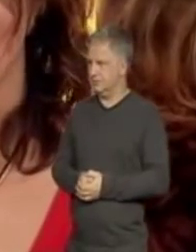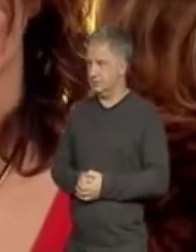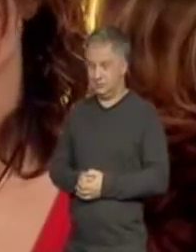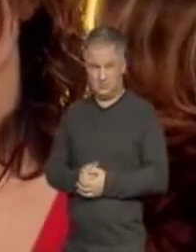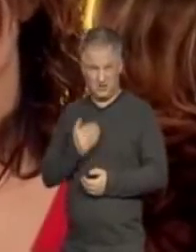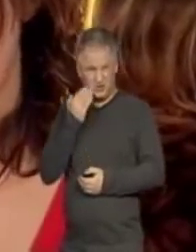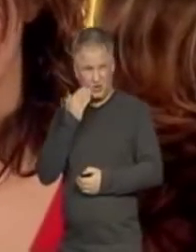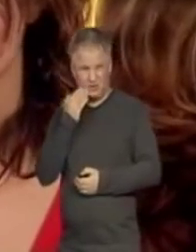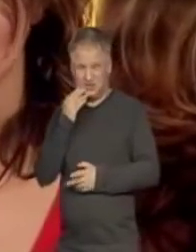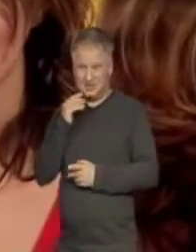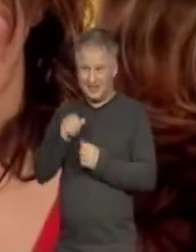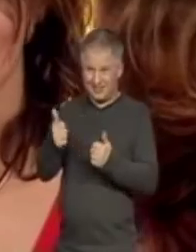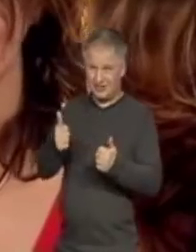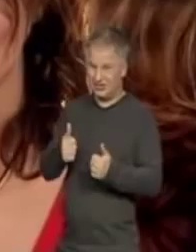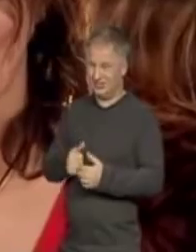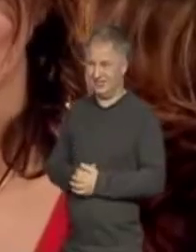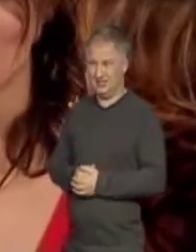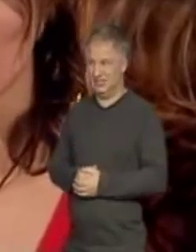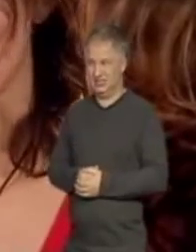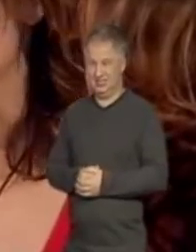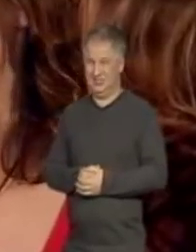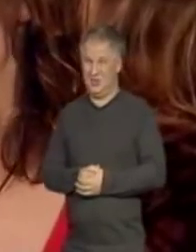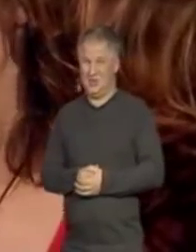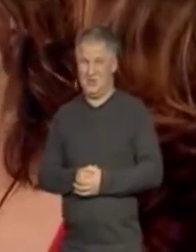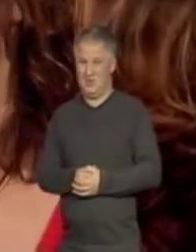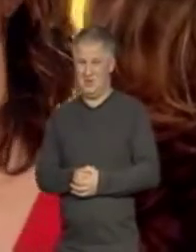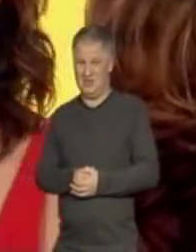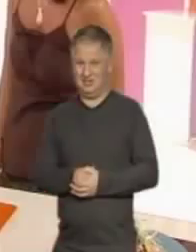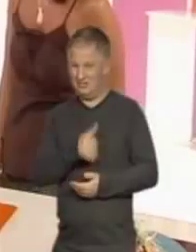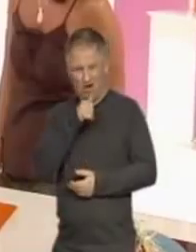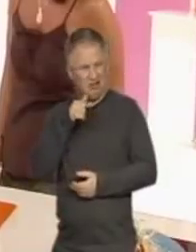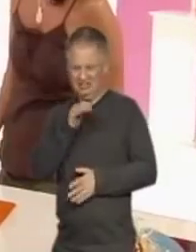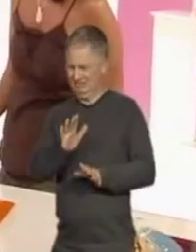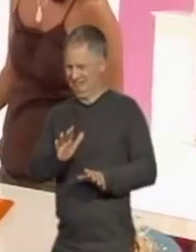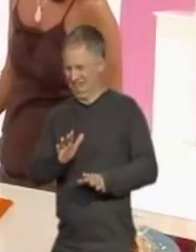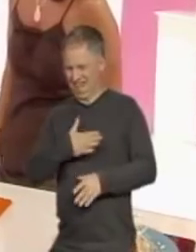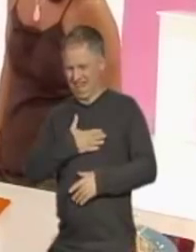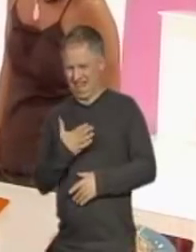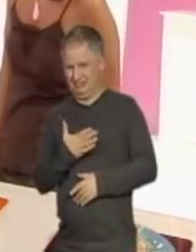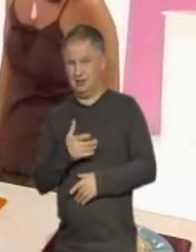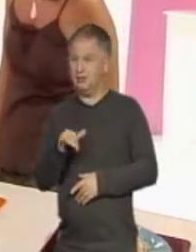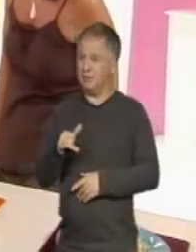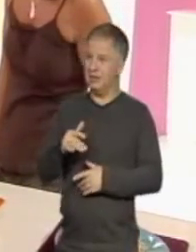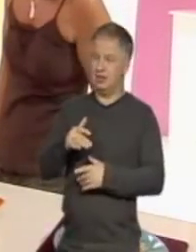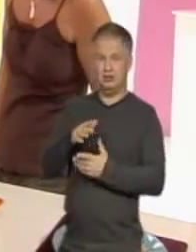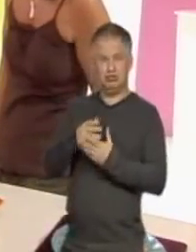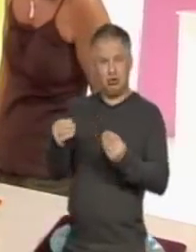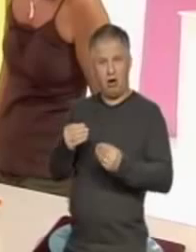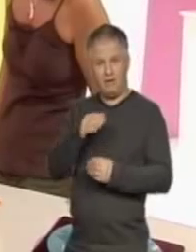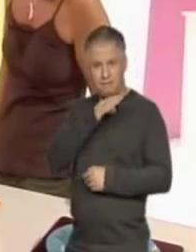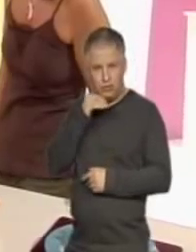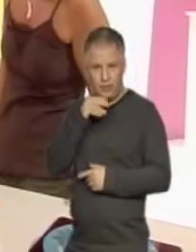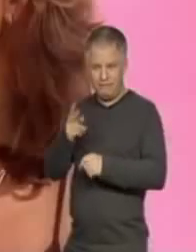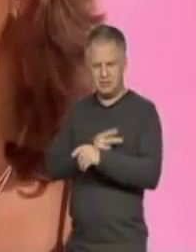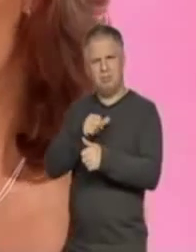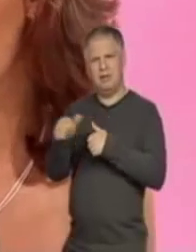soft, delicious, not. No, it's really not very nice at all. Probably things like dried fruits and vegetables, much better, because you